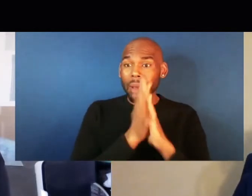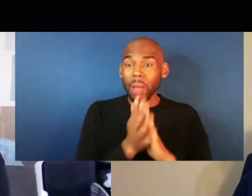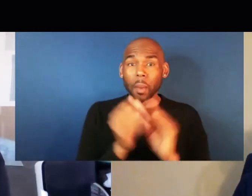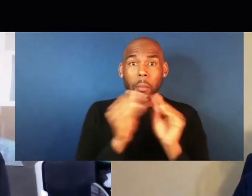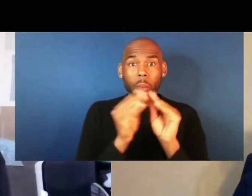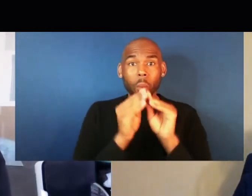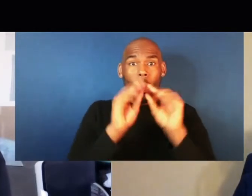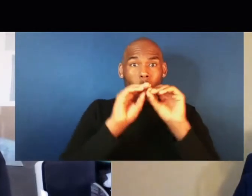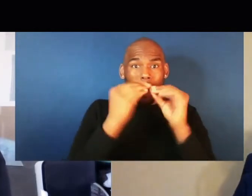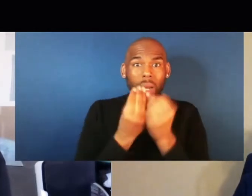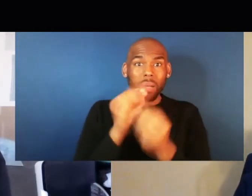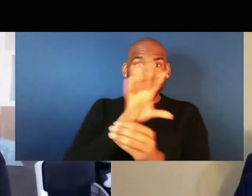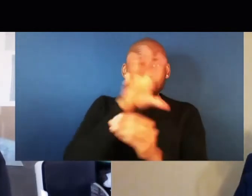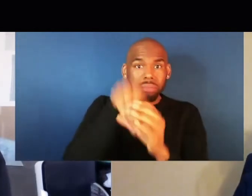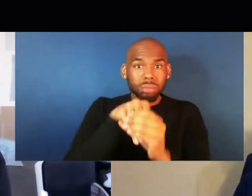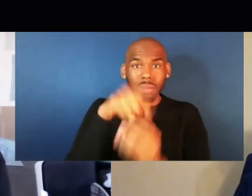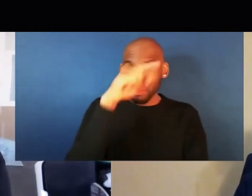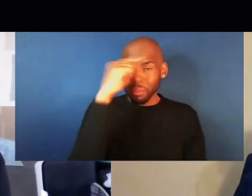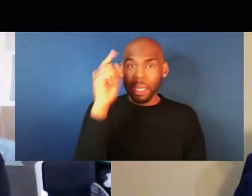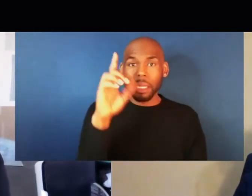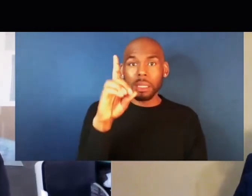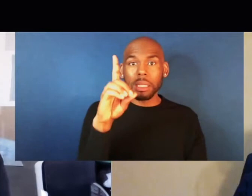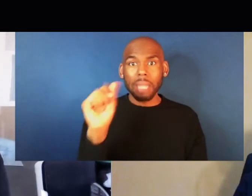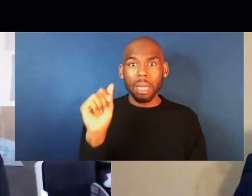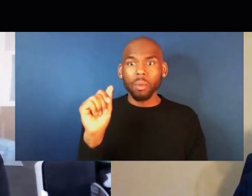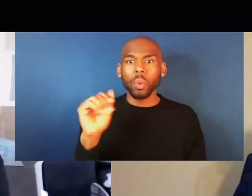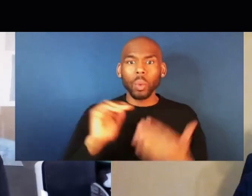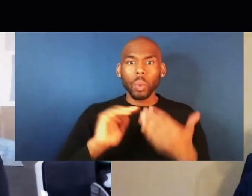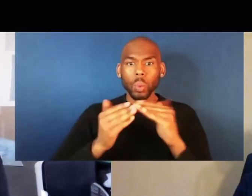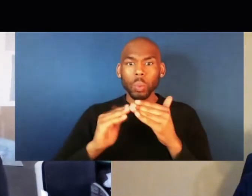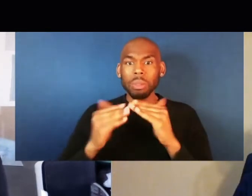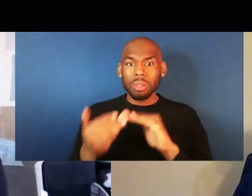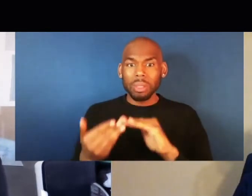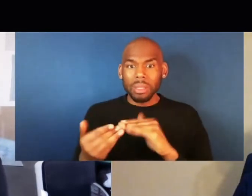getting more organized with the Black disabled community.